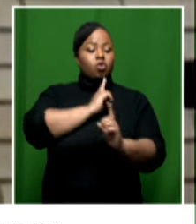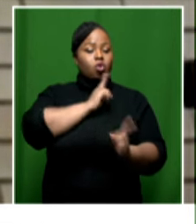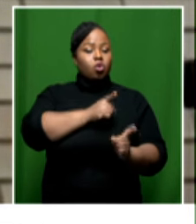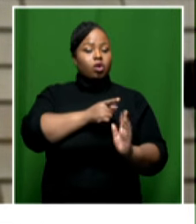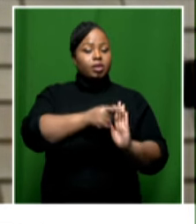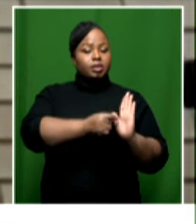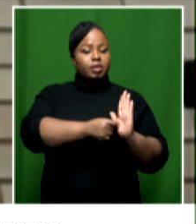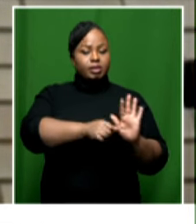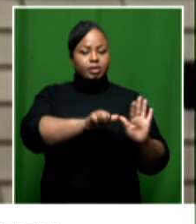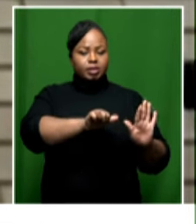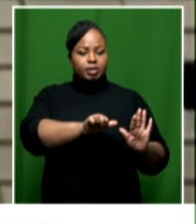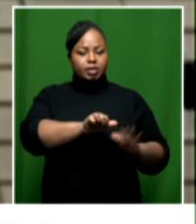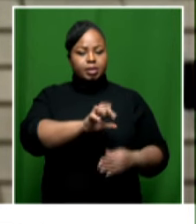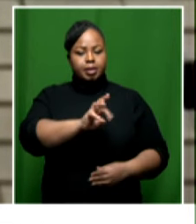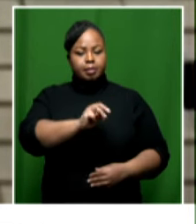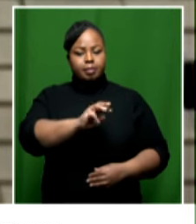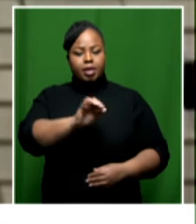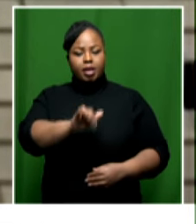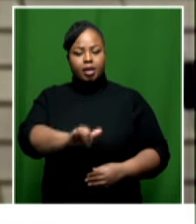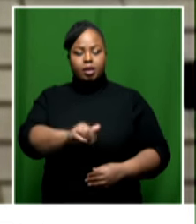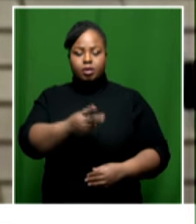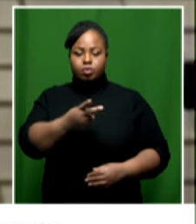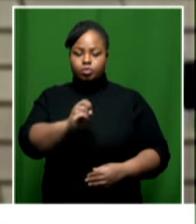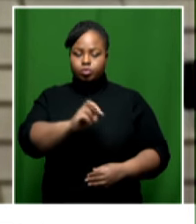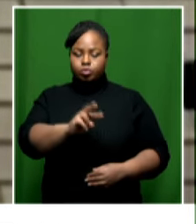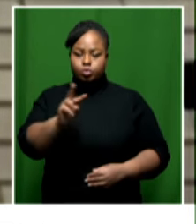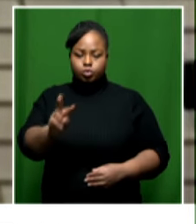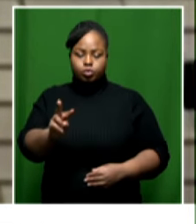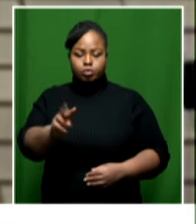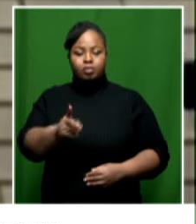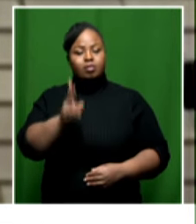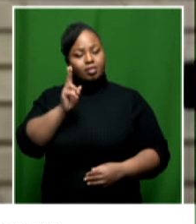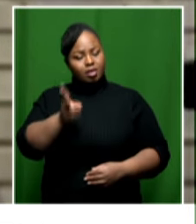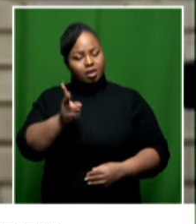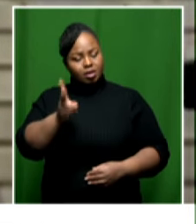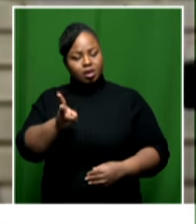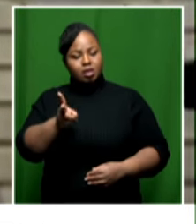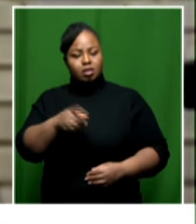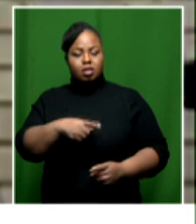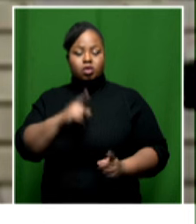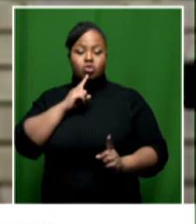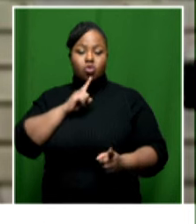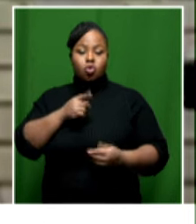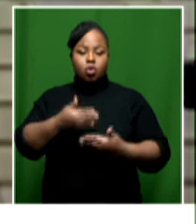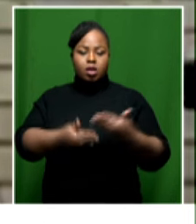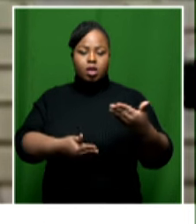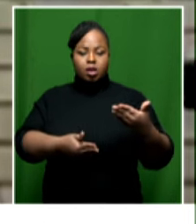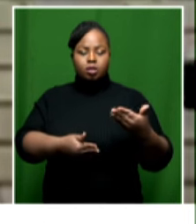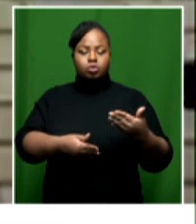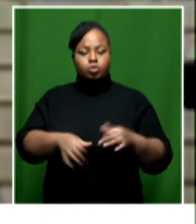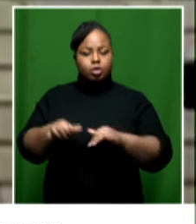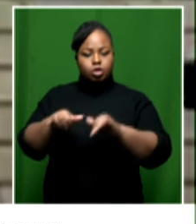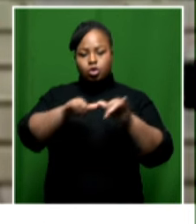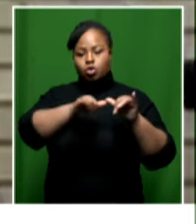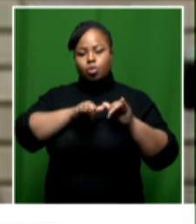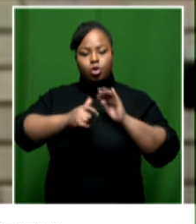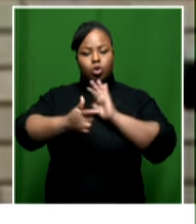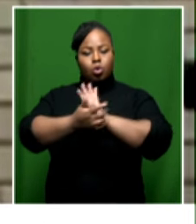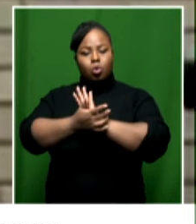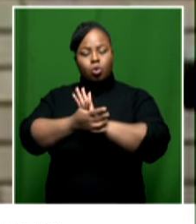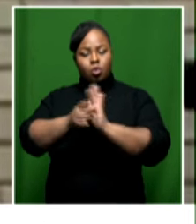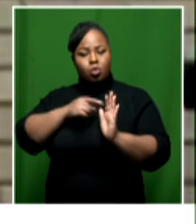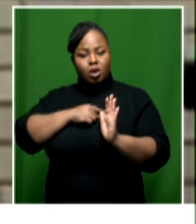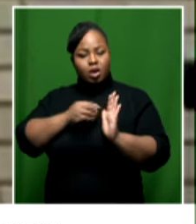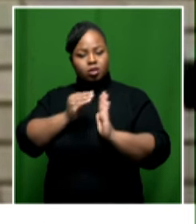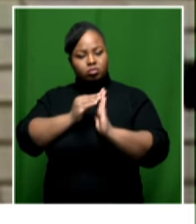May 2022. In the further alternative, an order is sought to develop the common law so as to